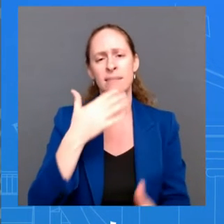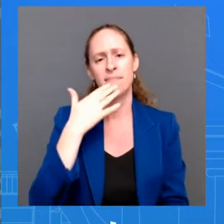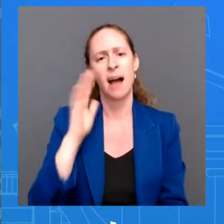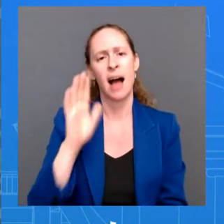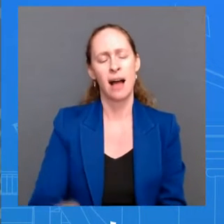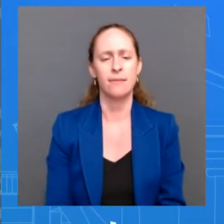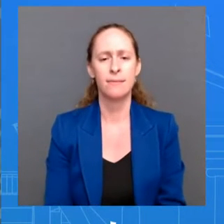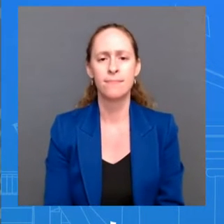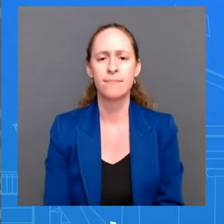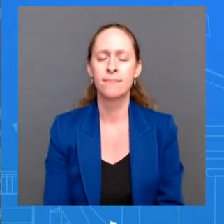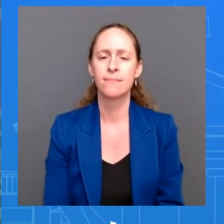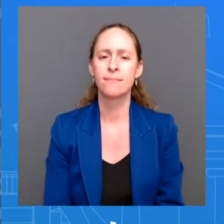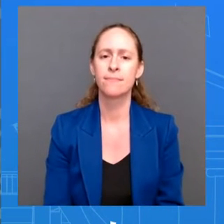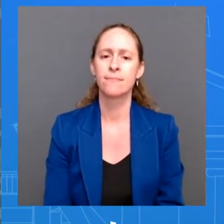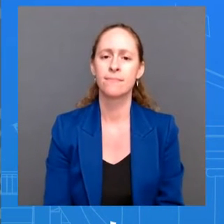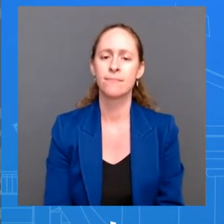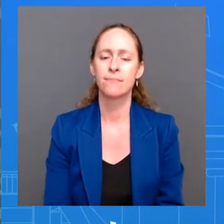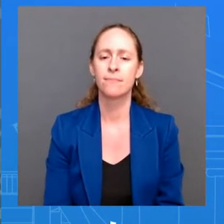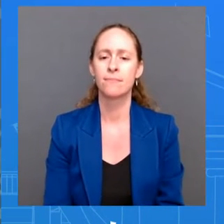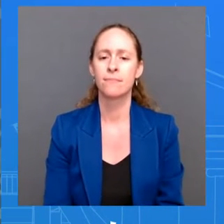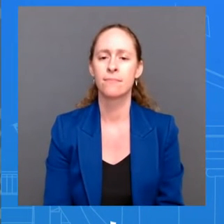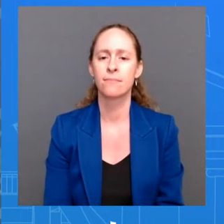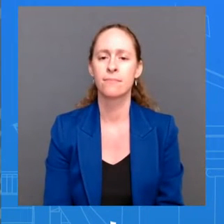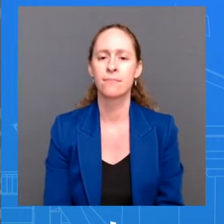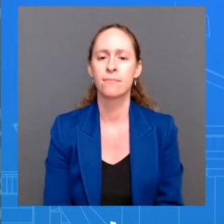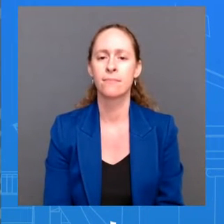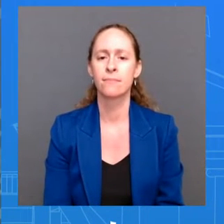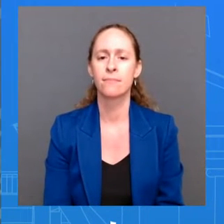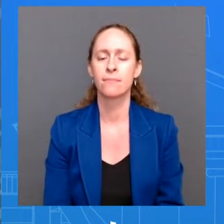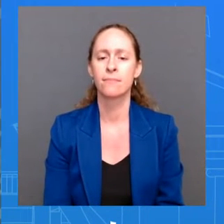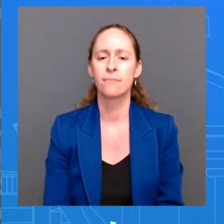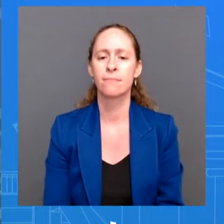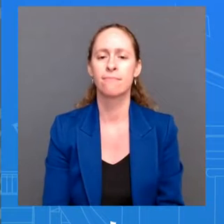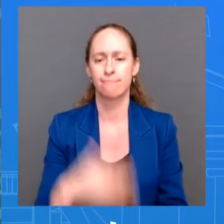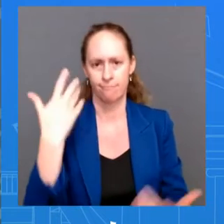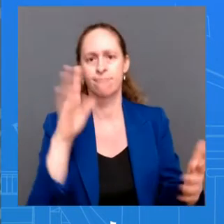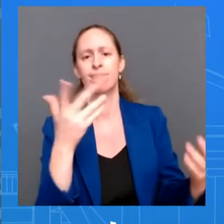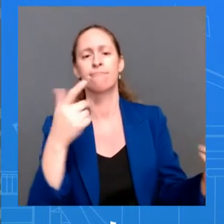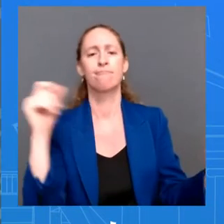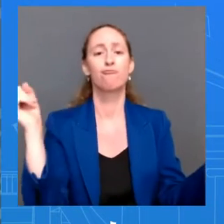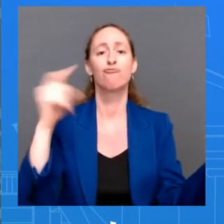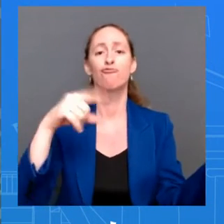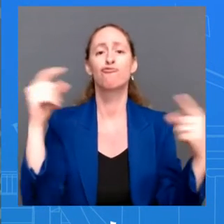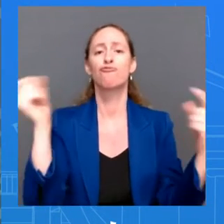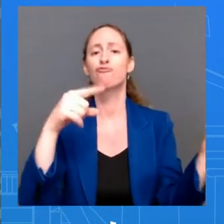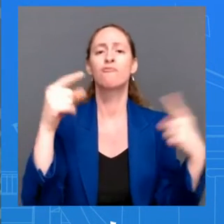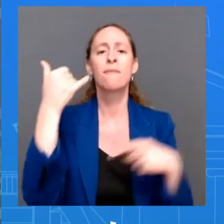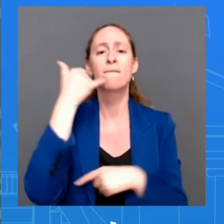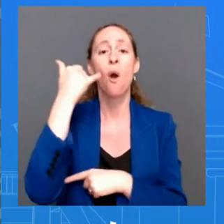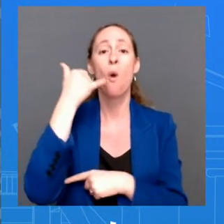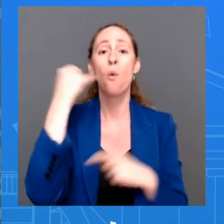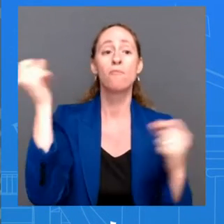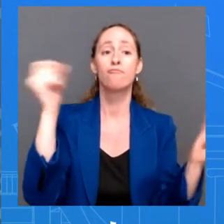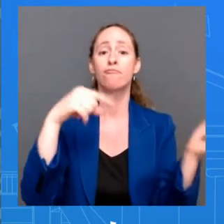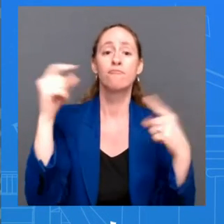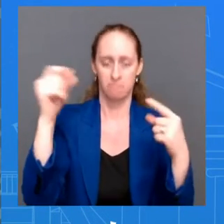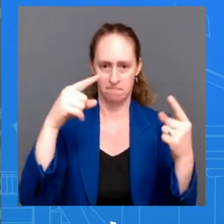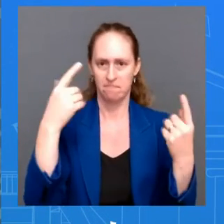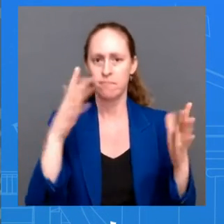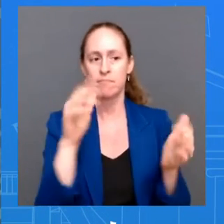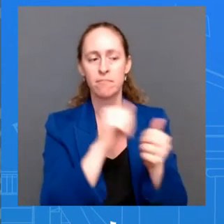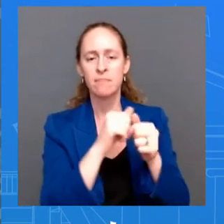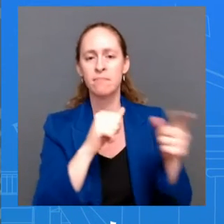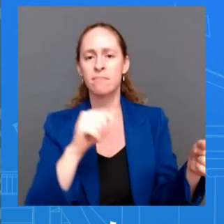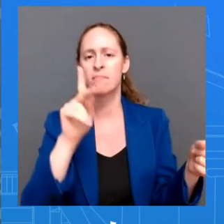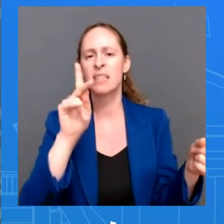and left him a voicemail offering the support of the federal government, and I expect they will speak at some point today.